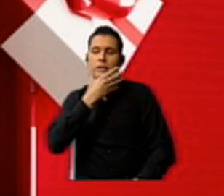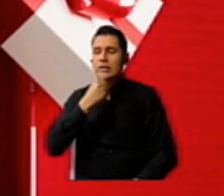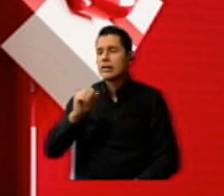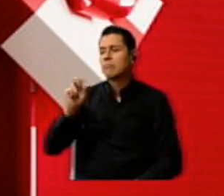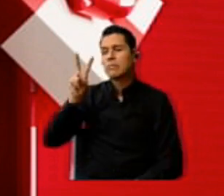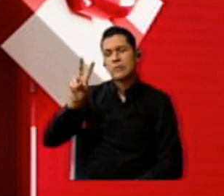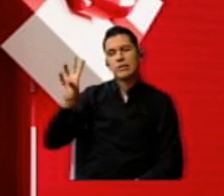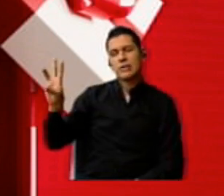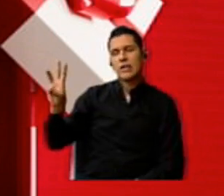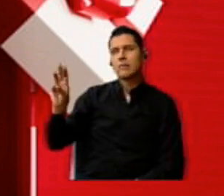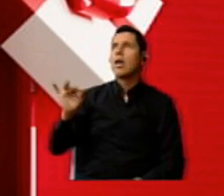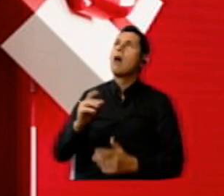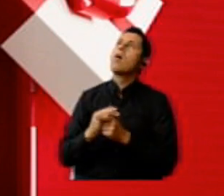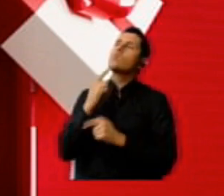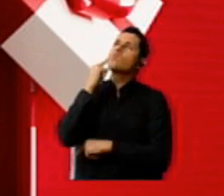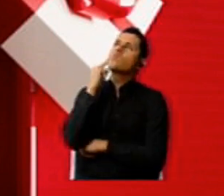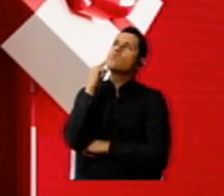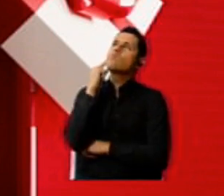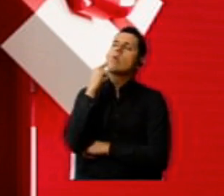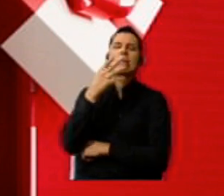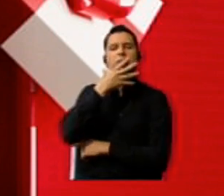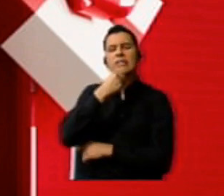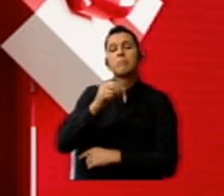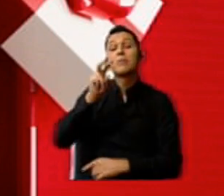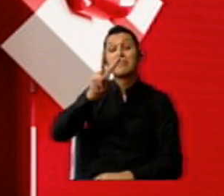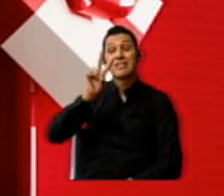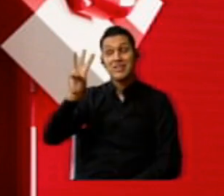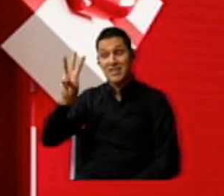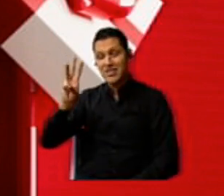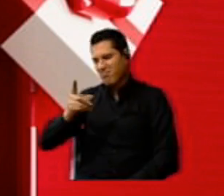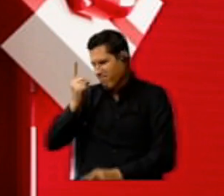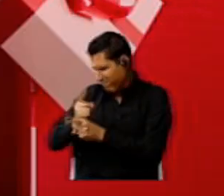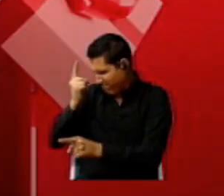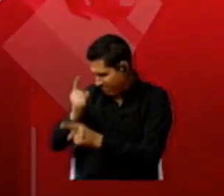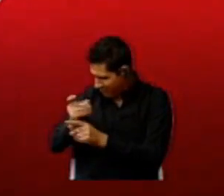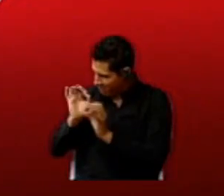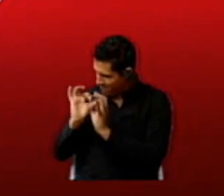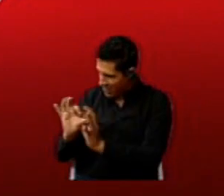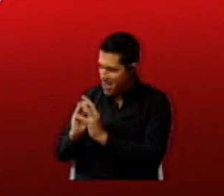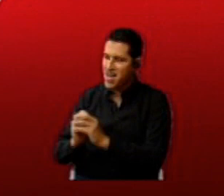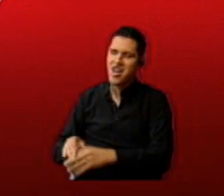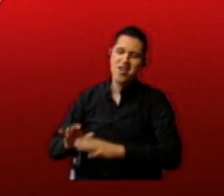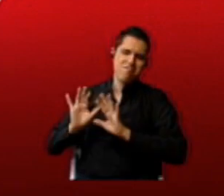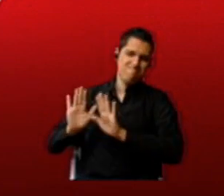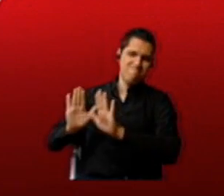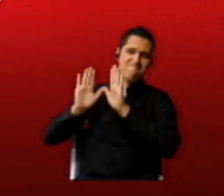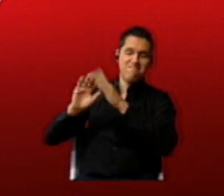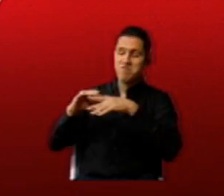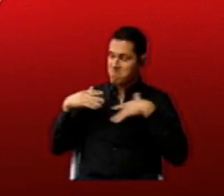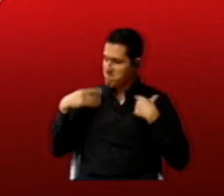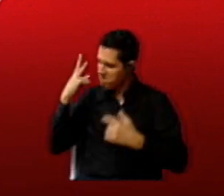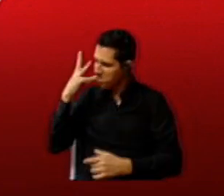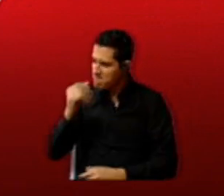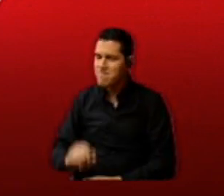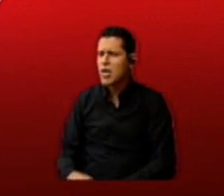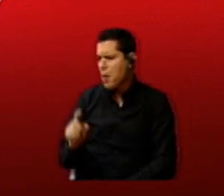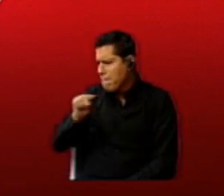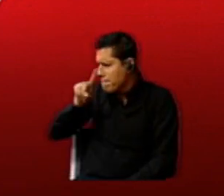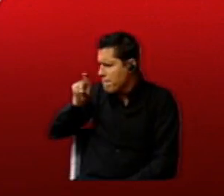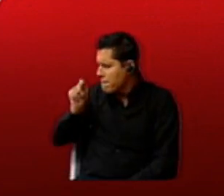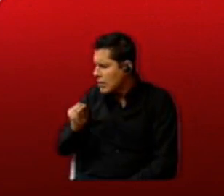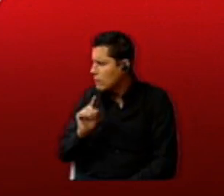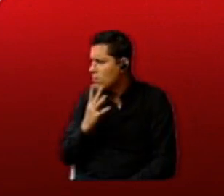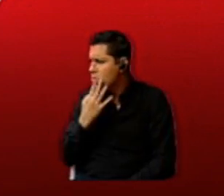26th? On December the 26th! Very good, Charlotte. Very good. Amazing. Charlotte, what